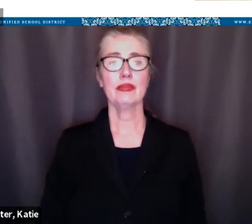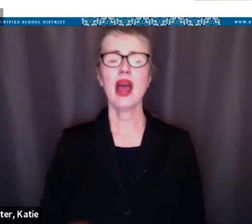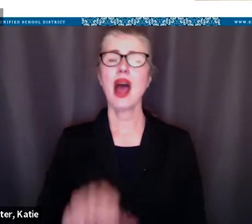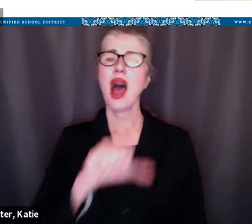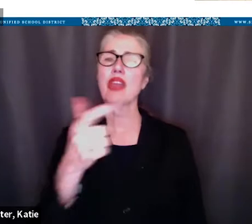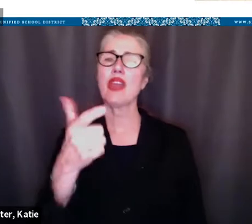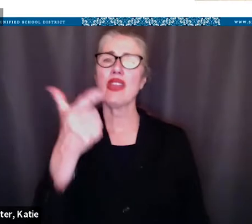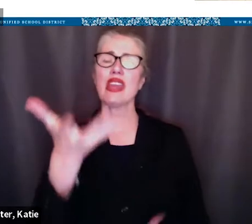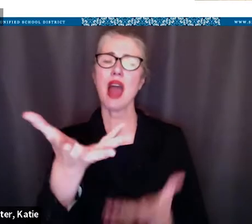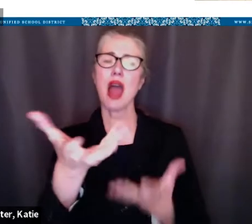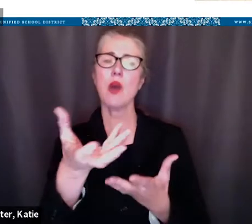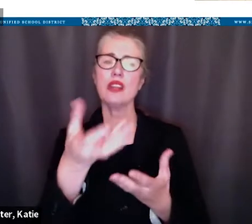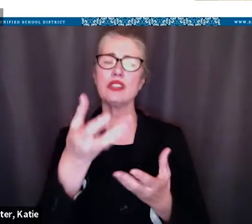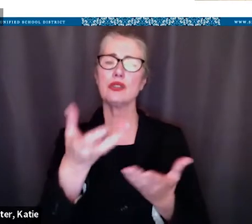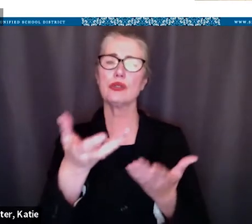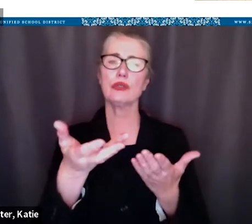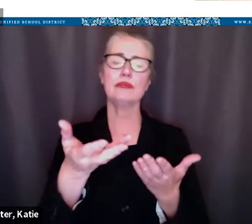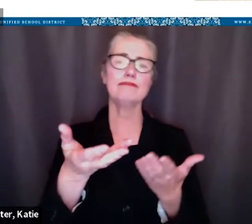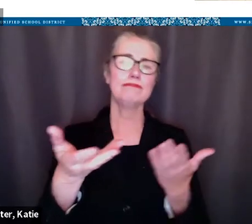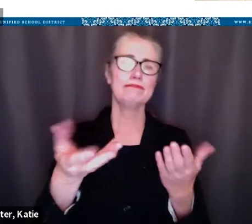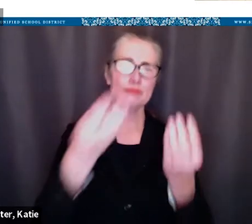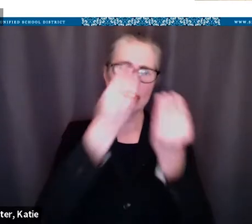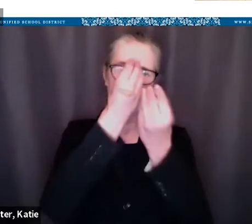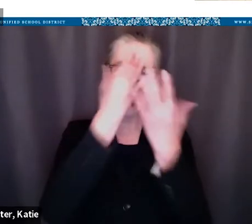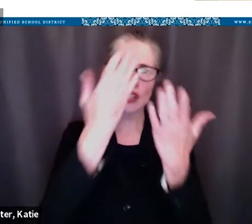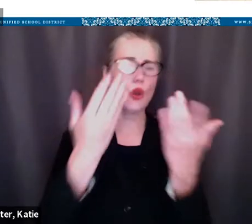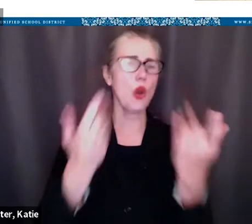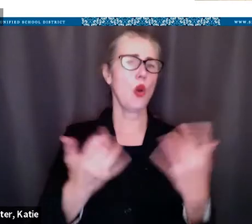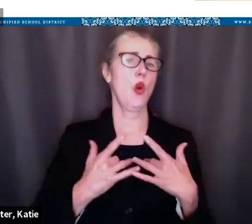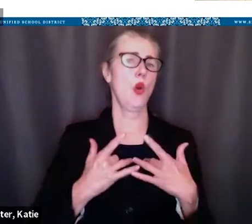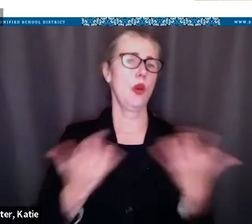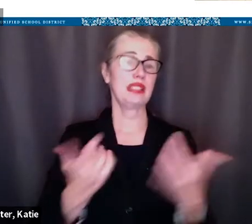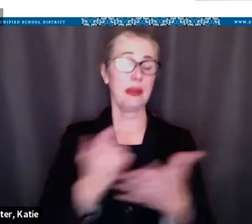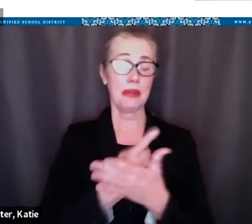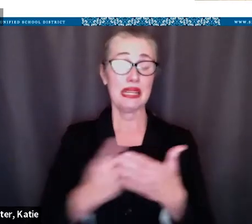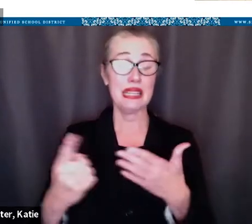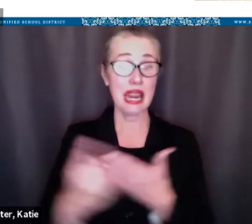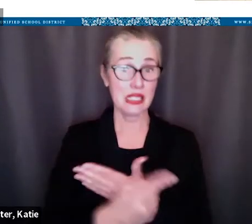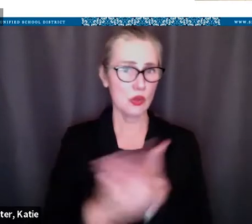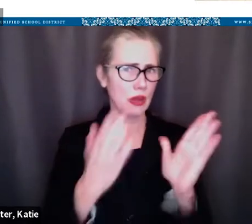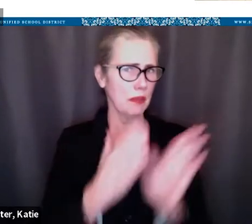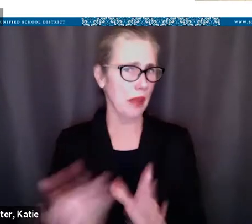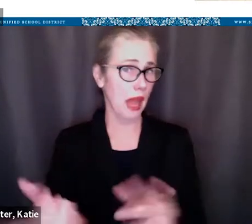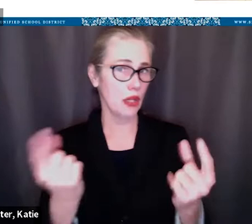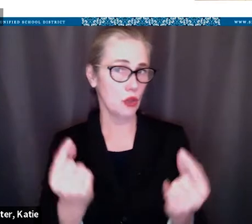where are we going for for next week so yesterday afternoon